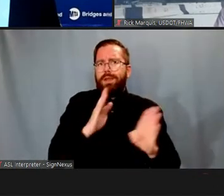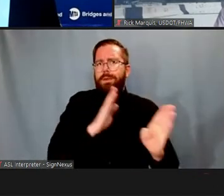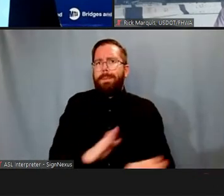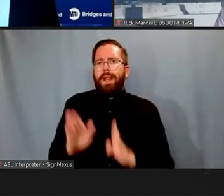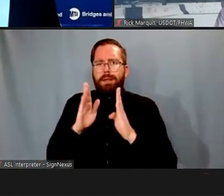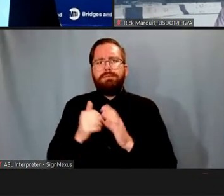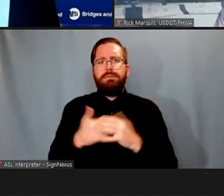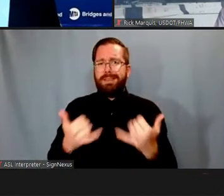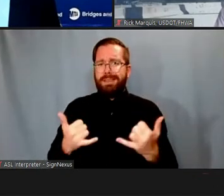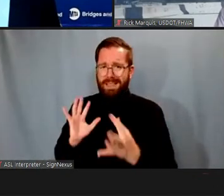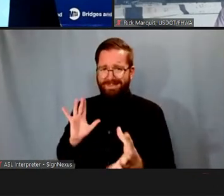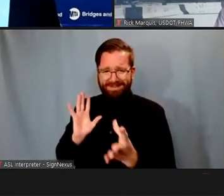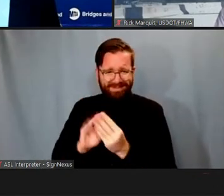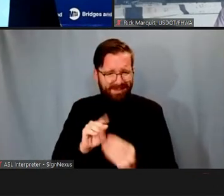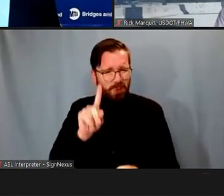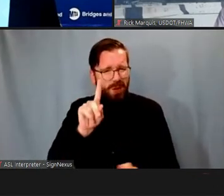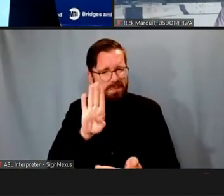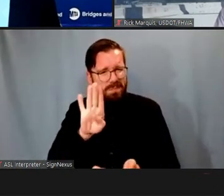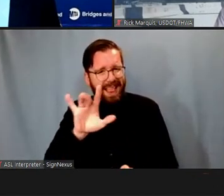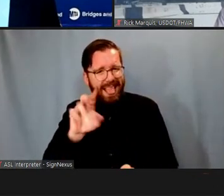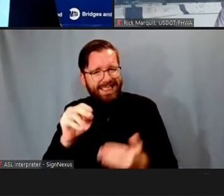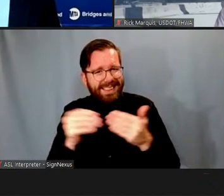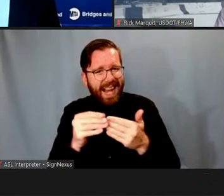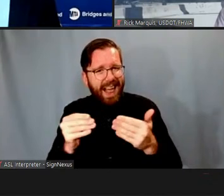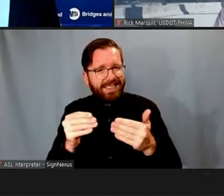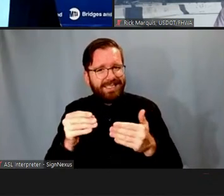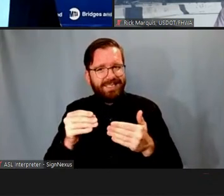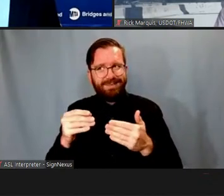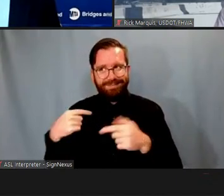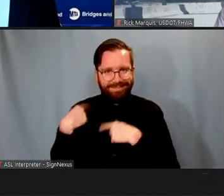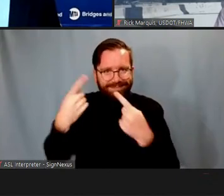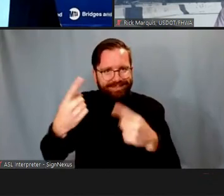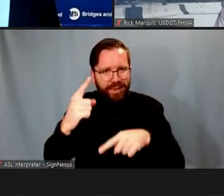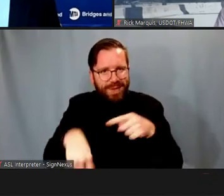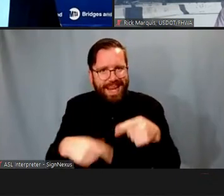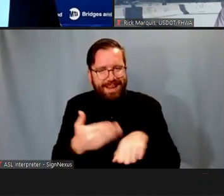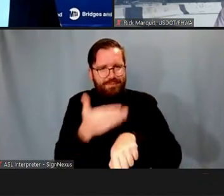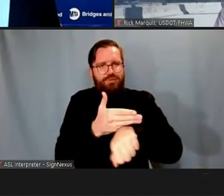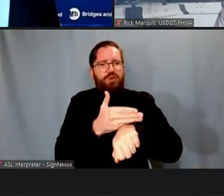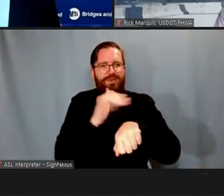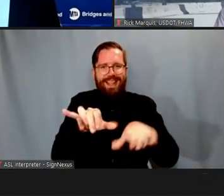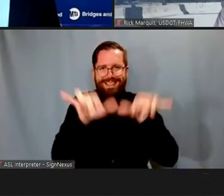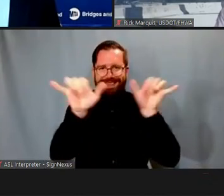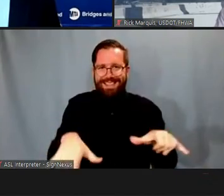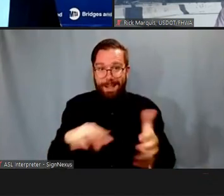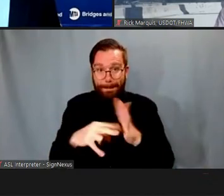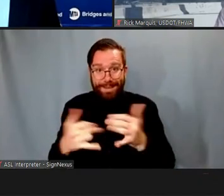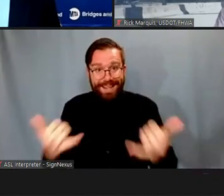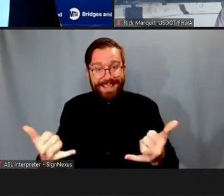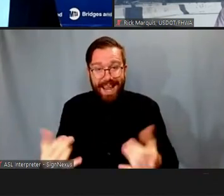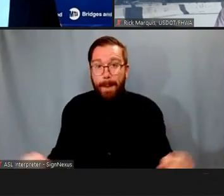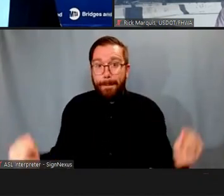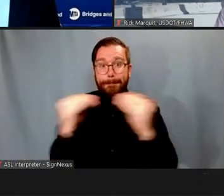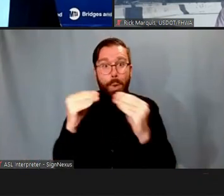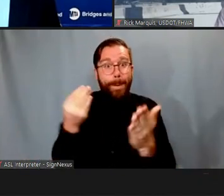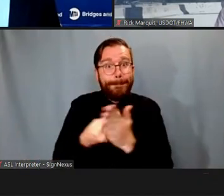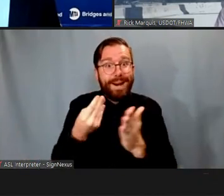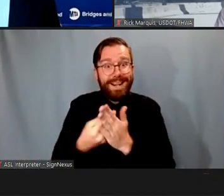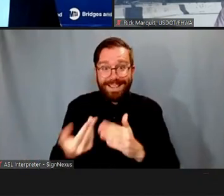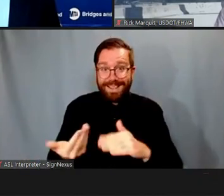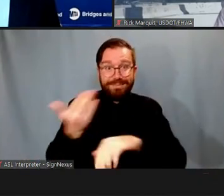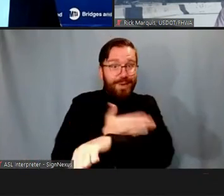contributed to you guys you guys ain't going to be able to do it with 17 with 23 it doesn't matter what number you